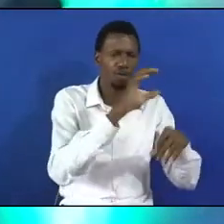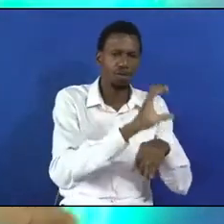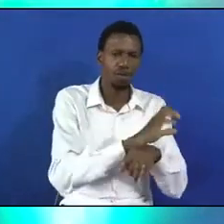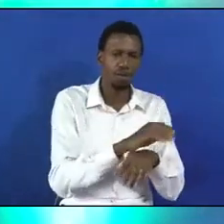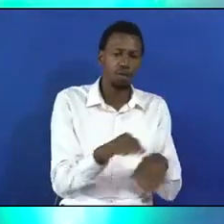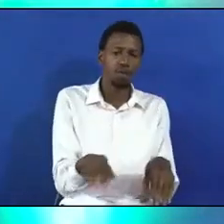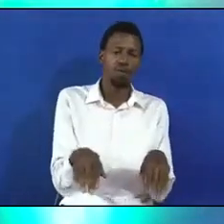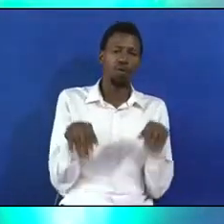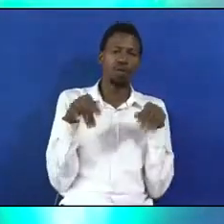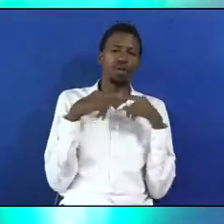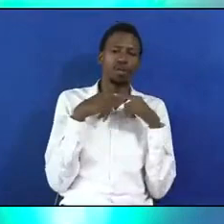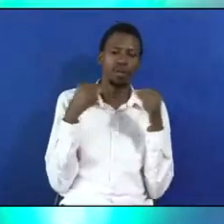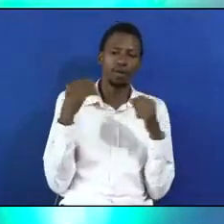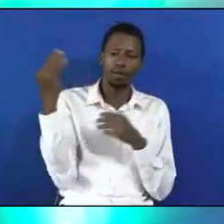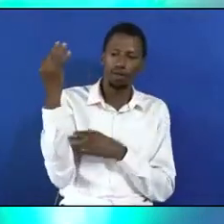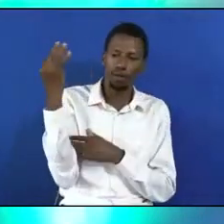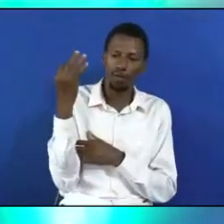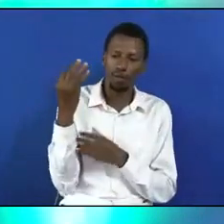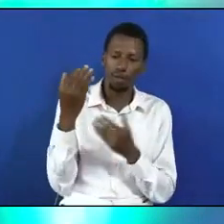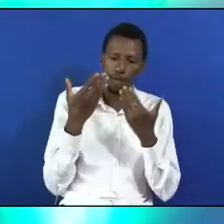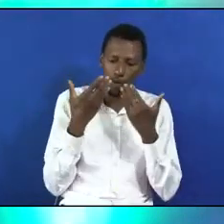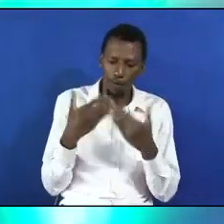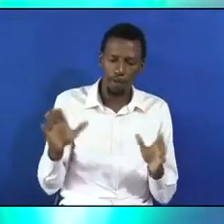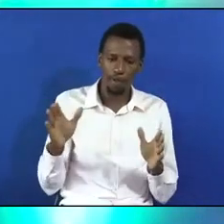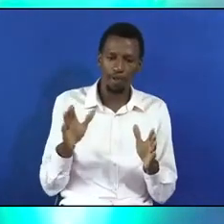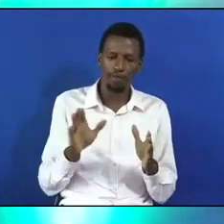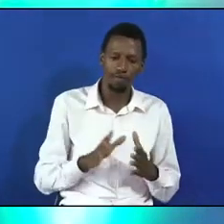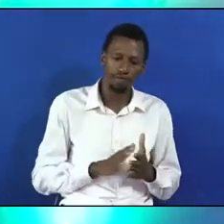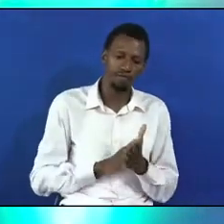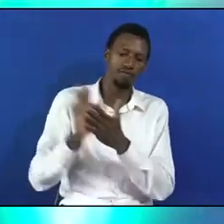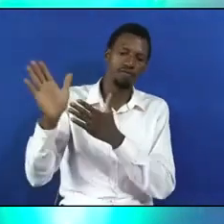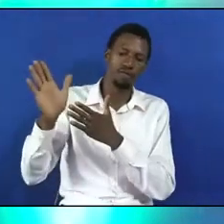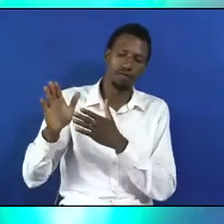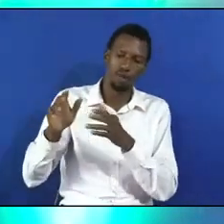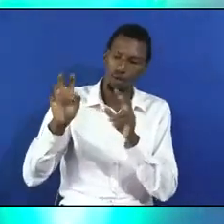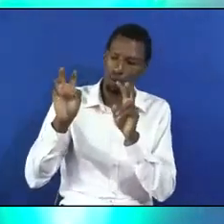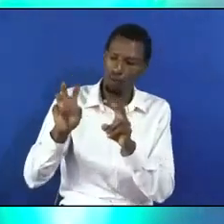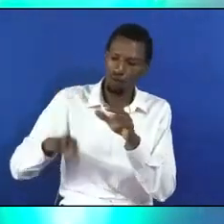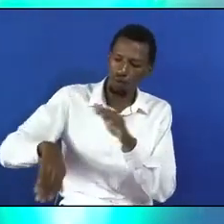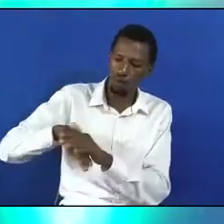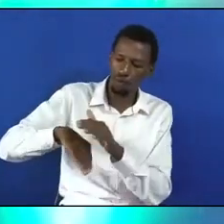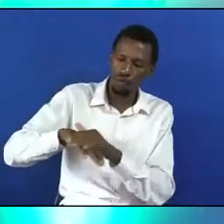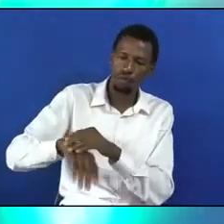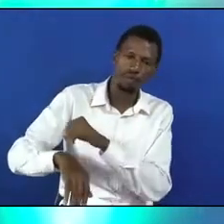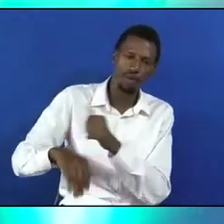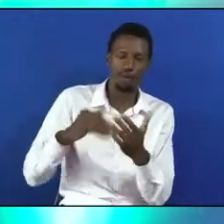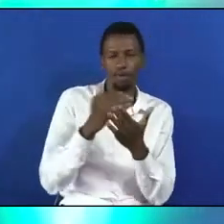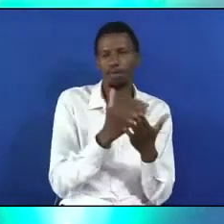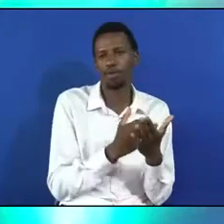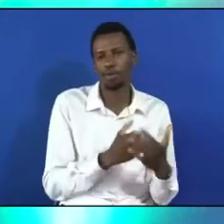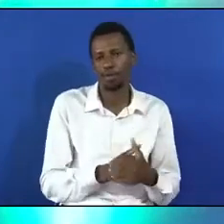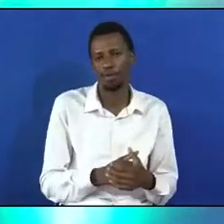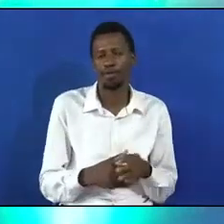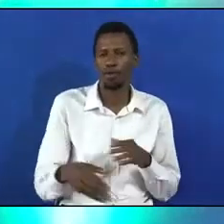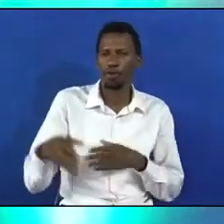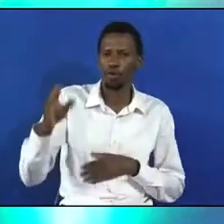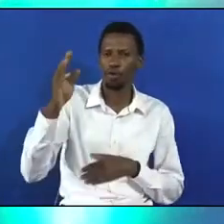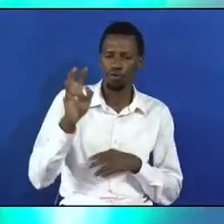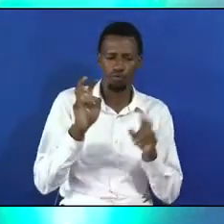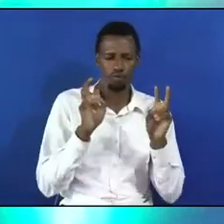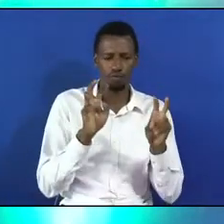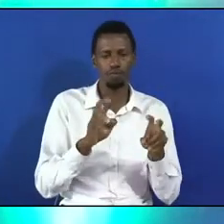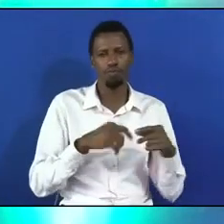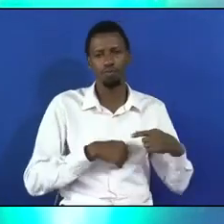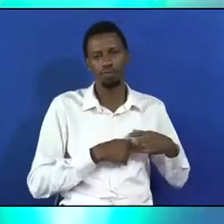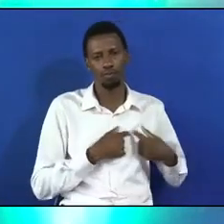the service and so that they can go and watch football and other programs. God looks at our hearts and he understands each and every one of